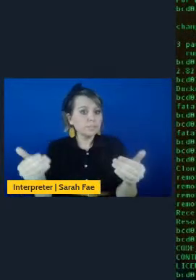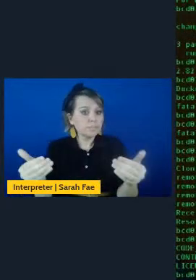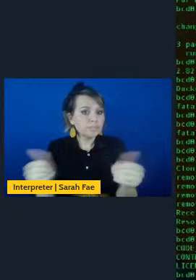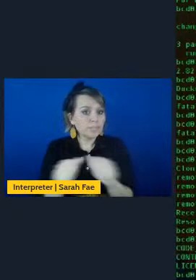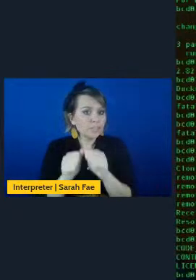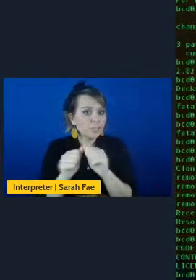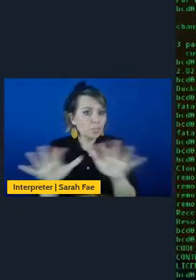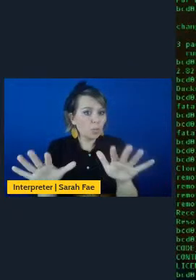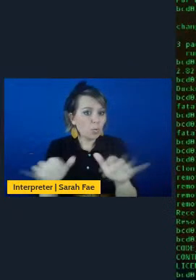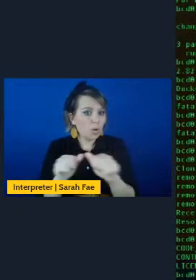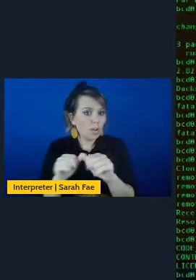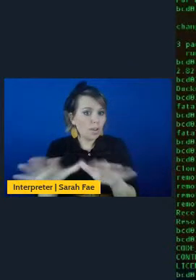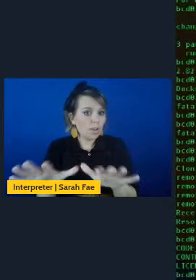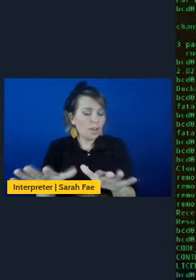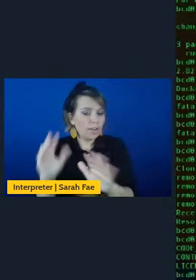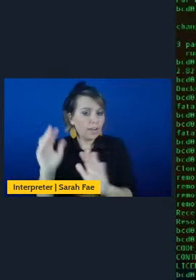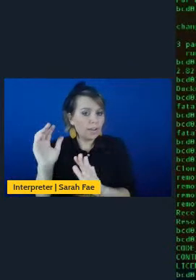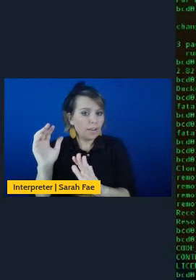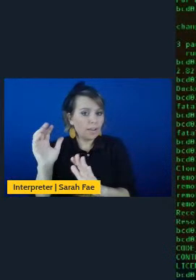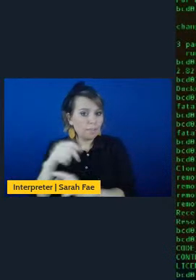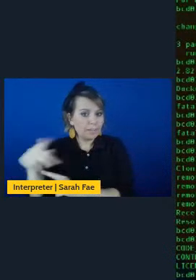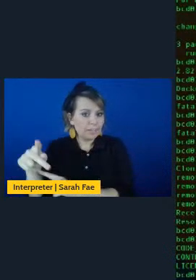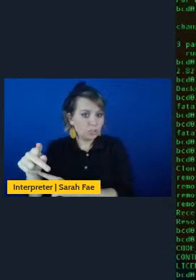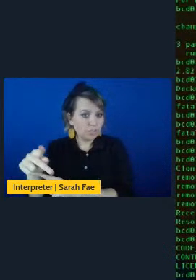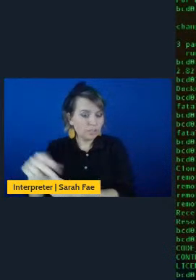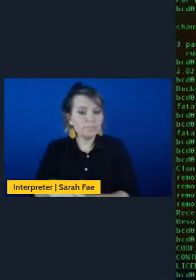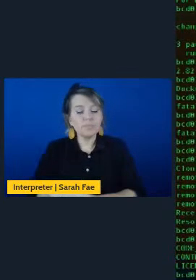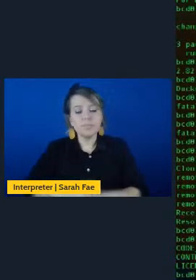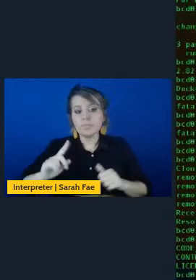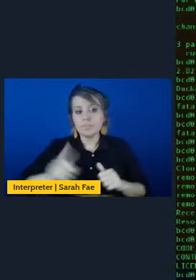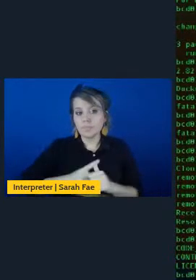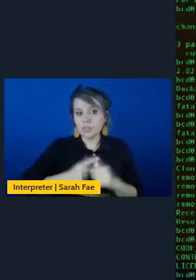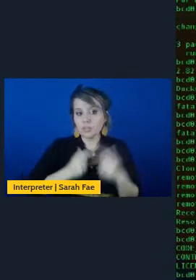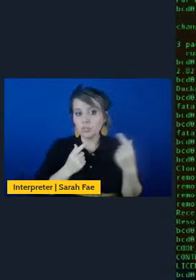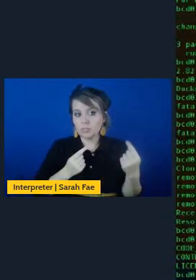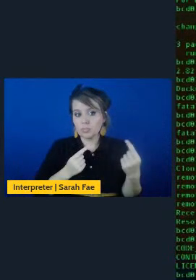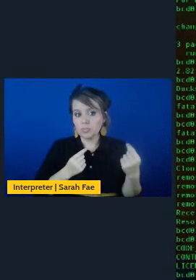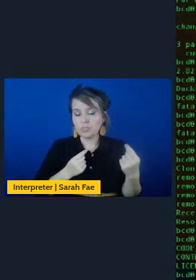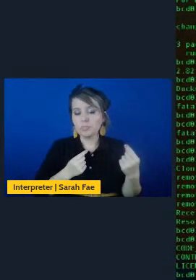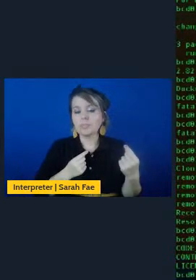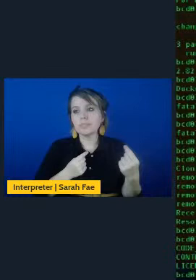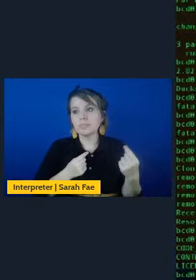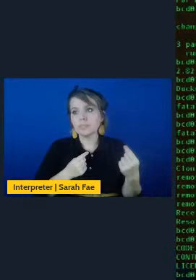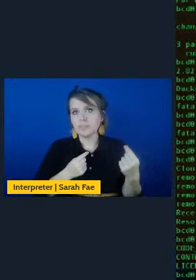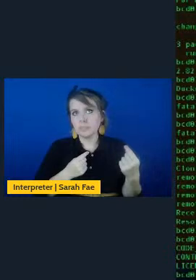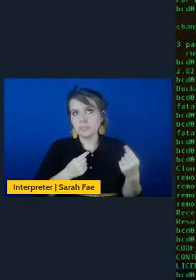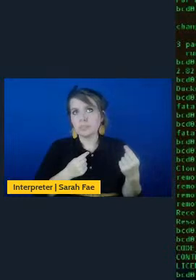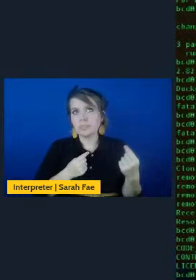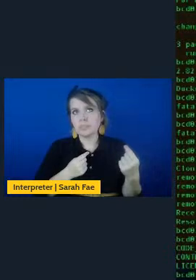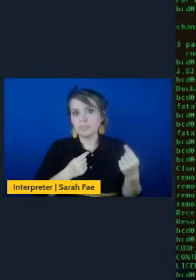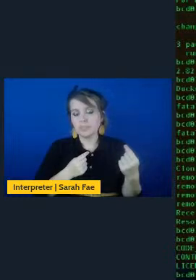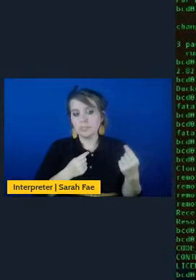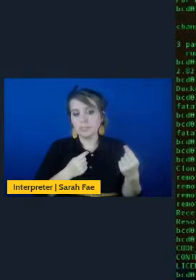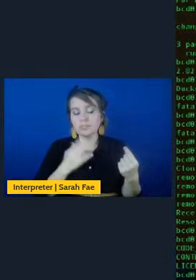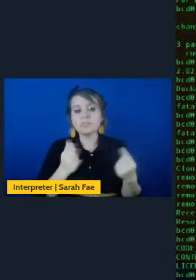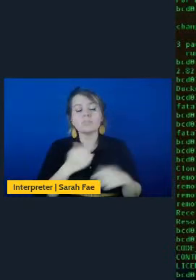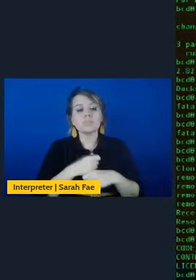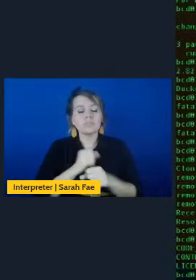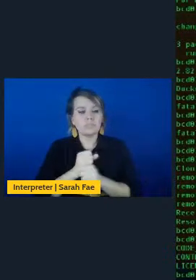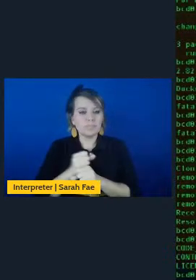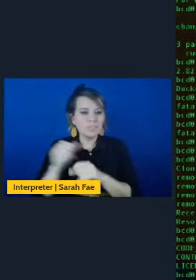this application in AWS. So first thing we are going to do is we are going to create a standard